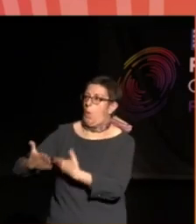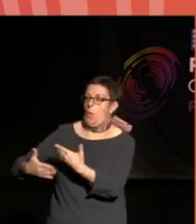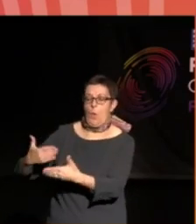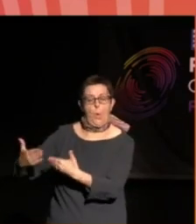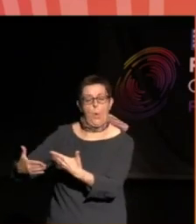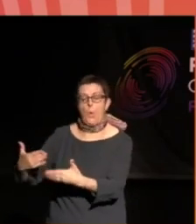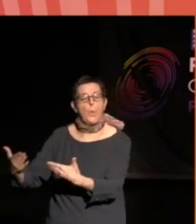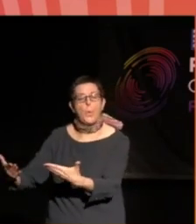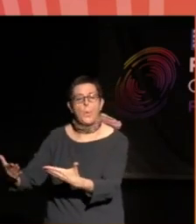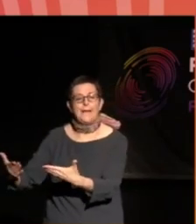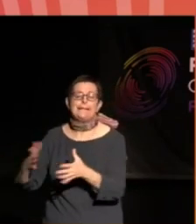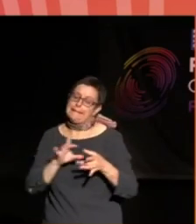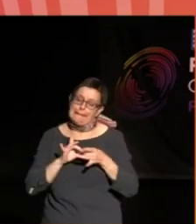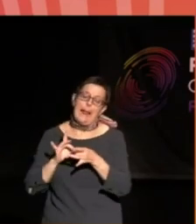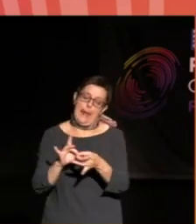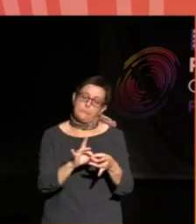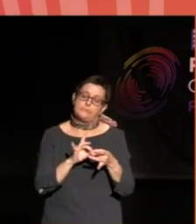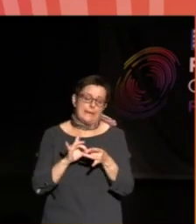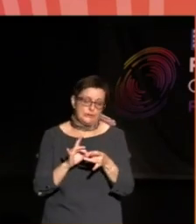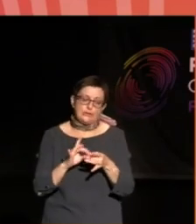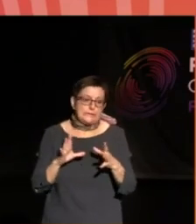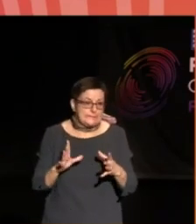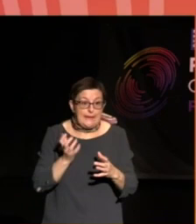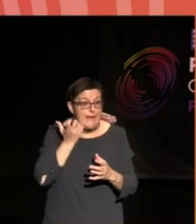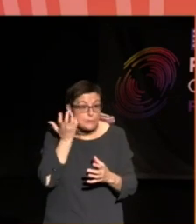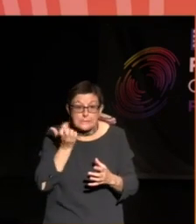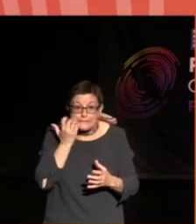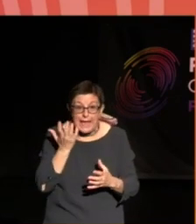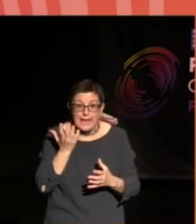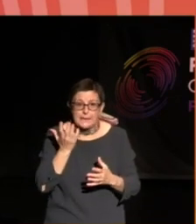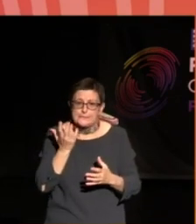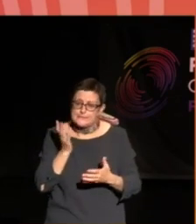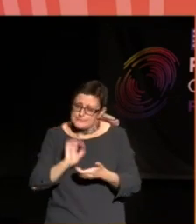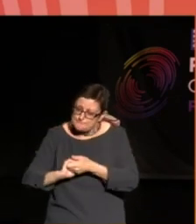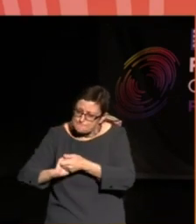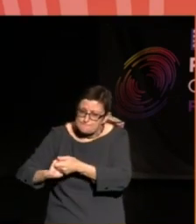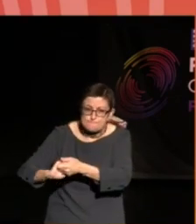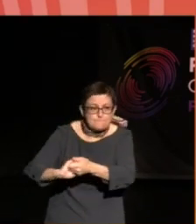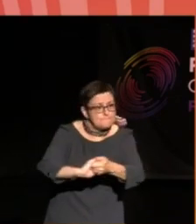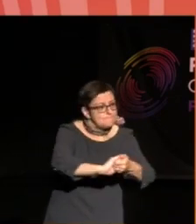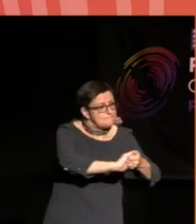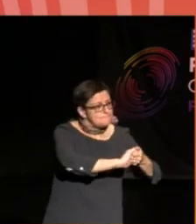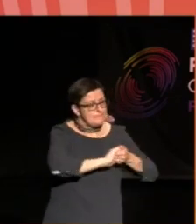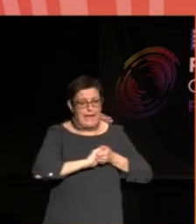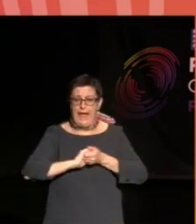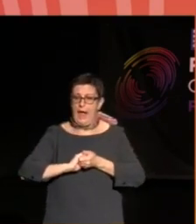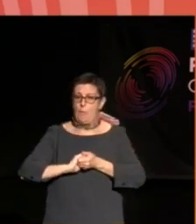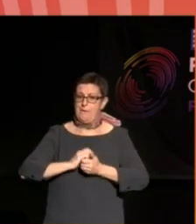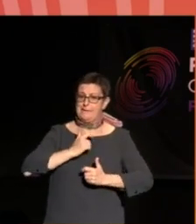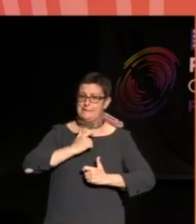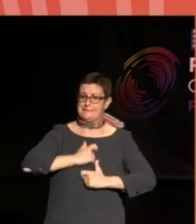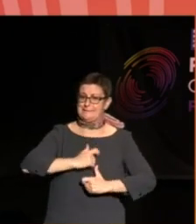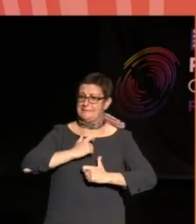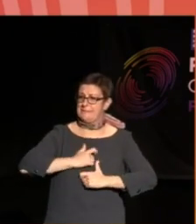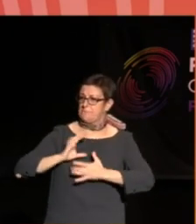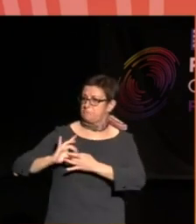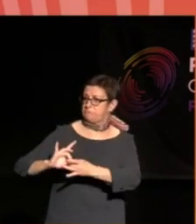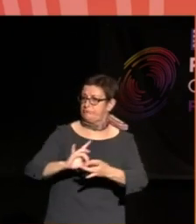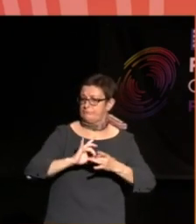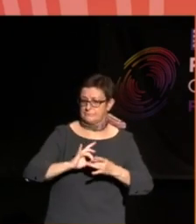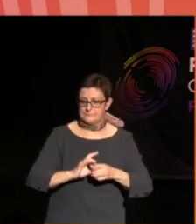that the collaboration is kind of an everyday thing in solidarity with our fellow citizens. Thank you. Thank you so